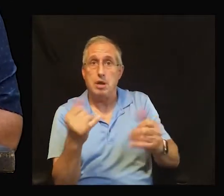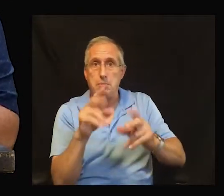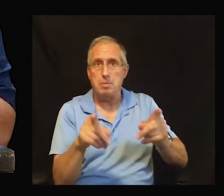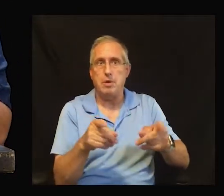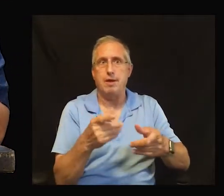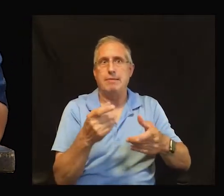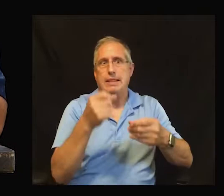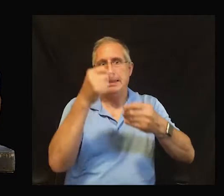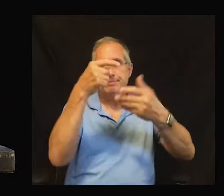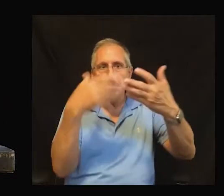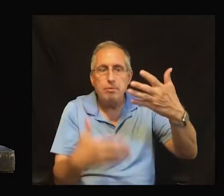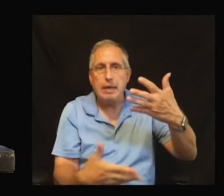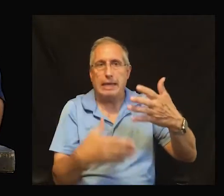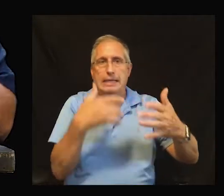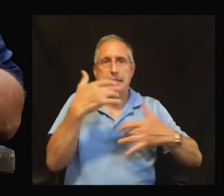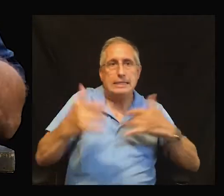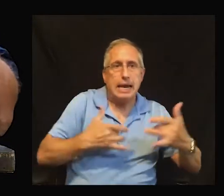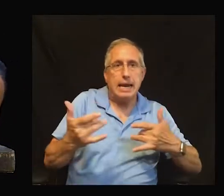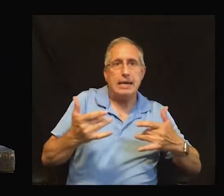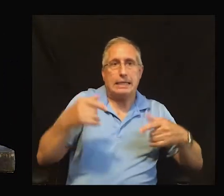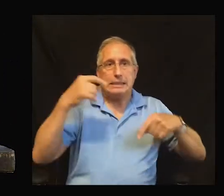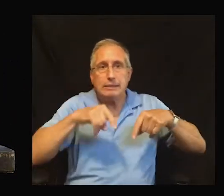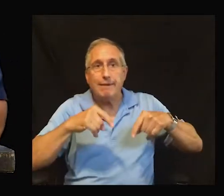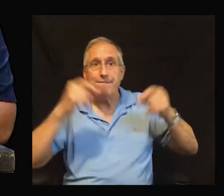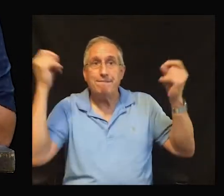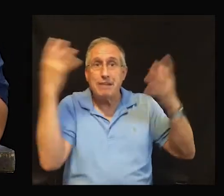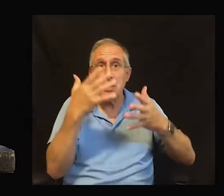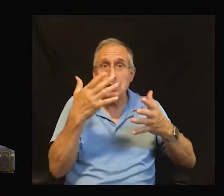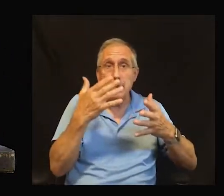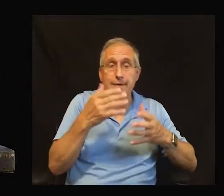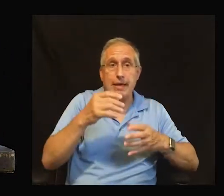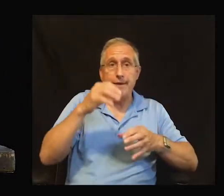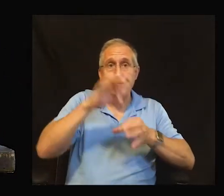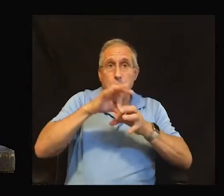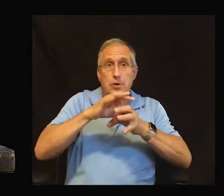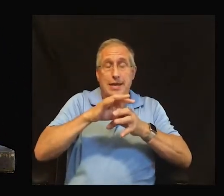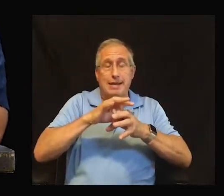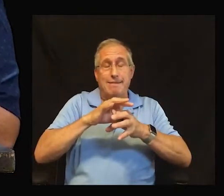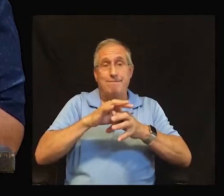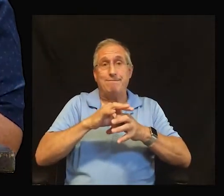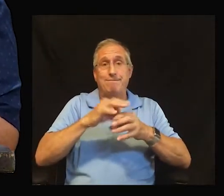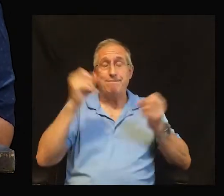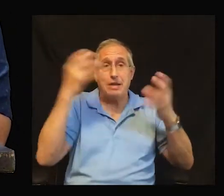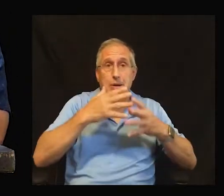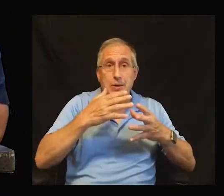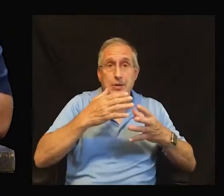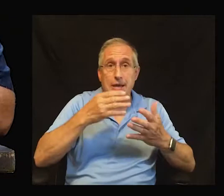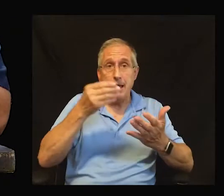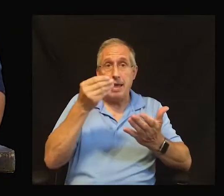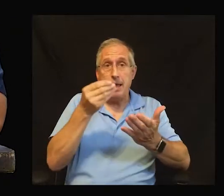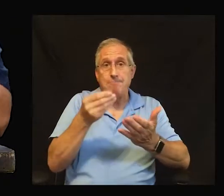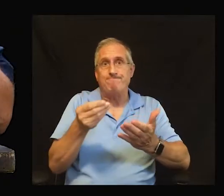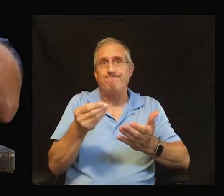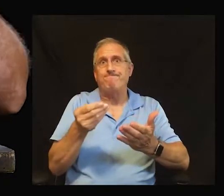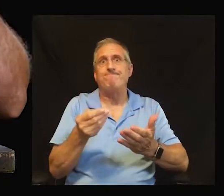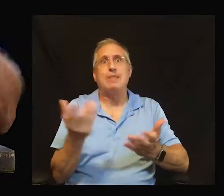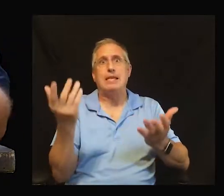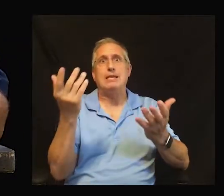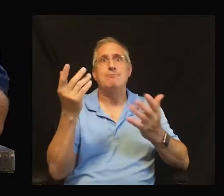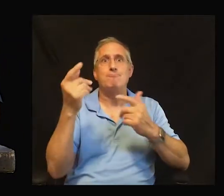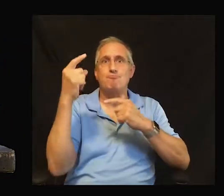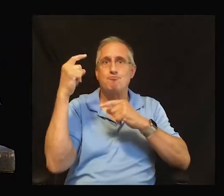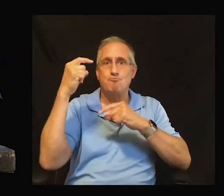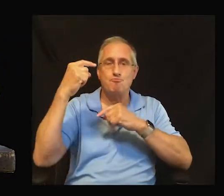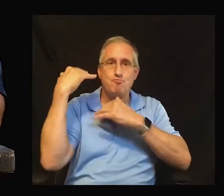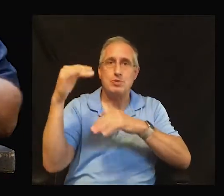are dealing with all kinds of anxiety. We're dealing with all kinds of fears. We have election fears. We have recession fears. We have social